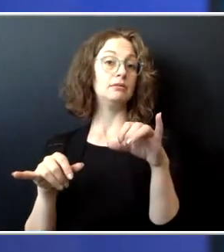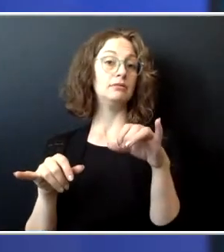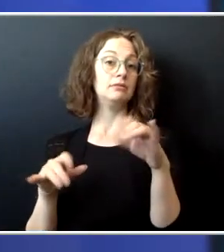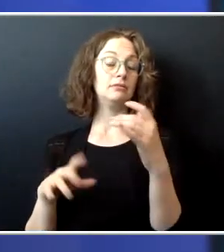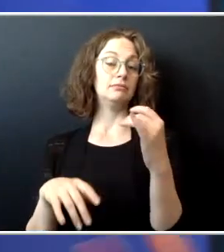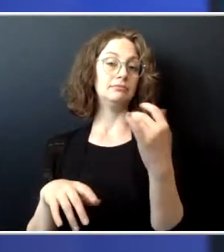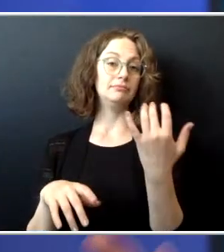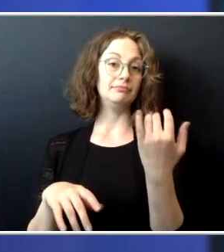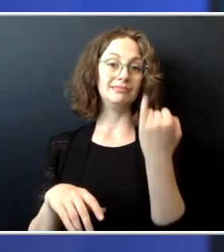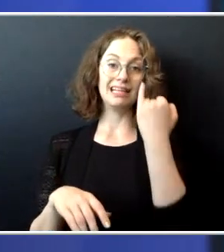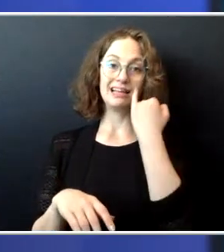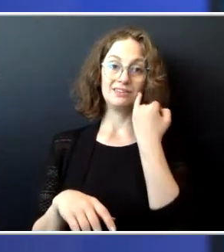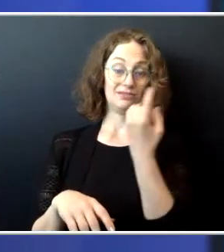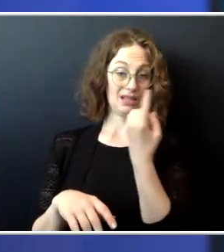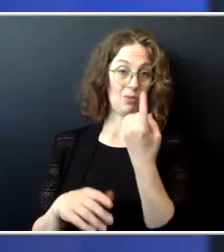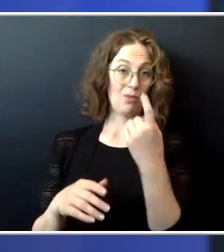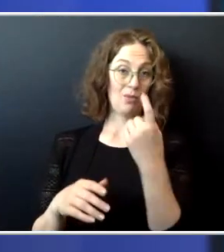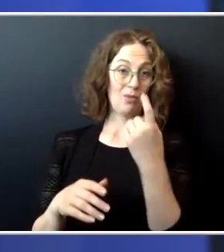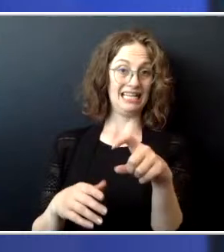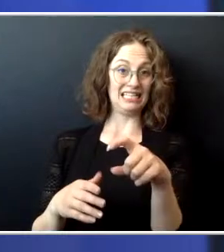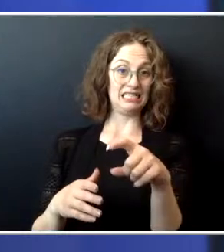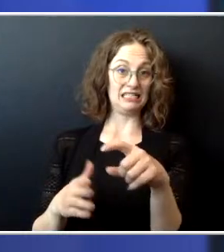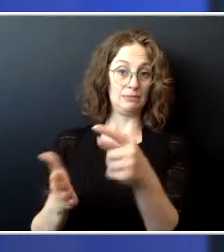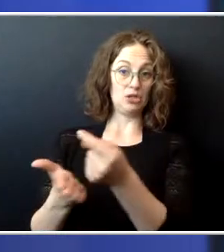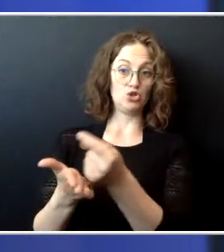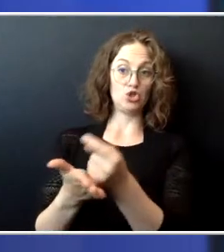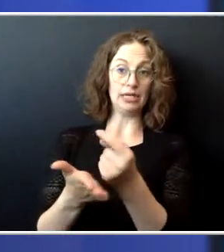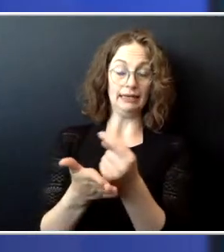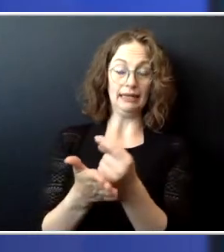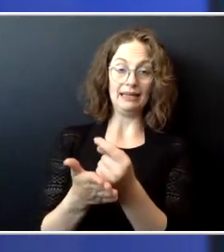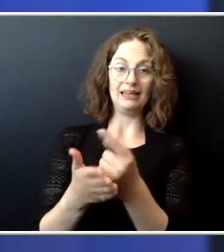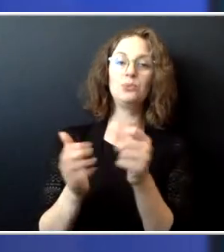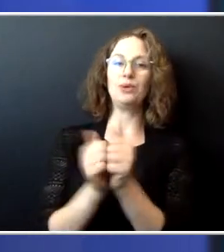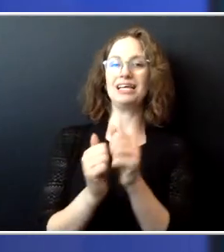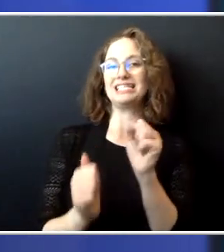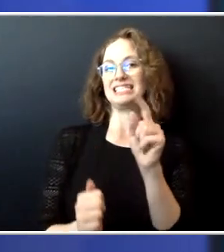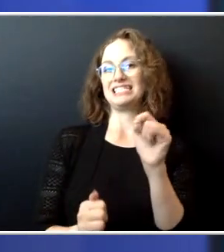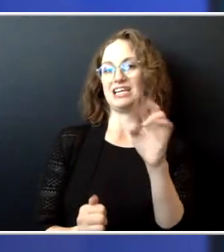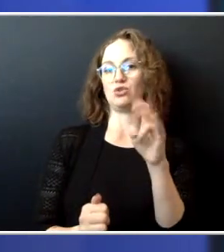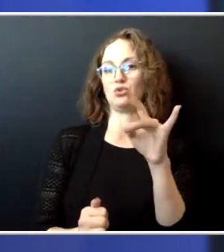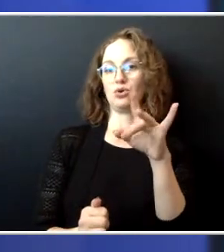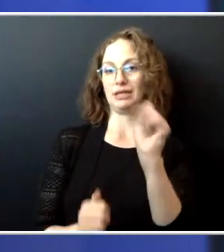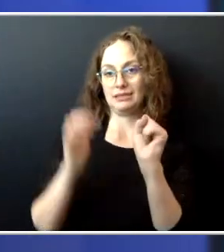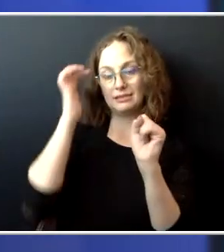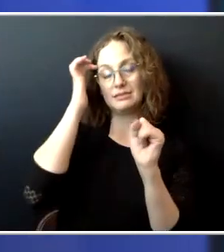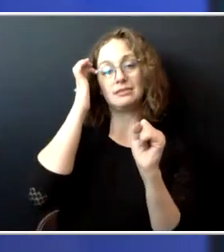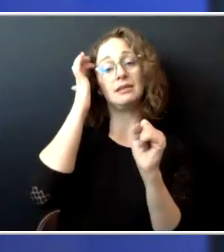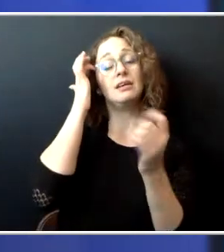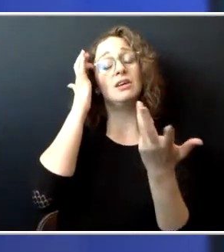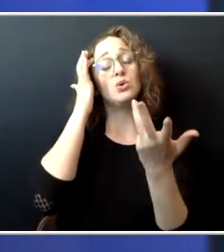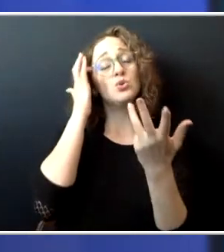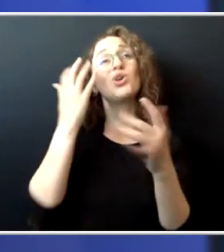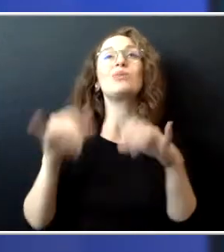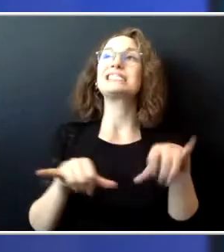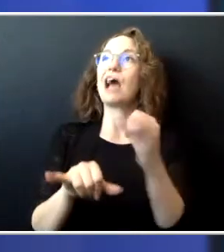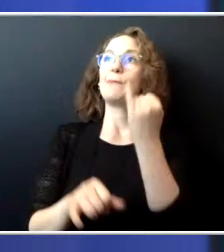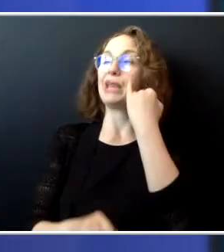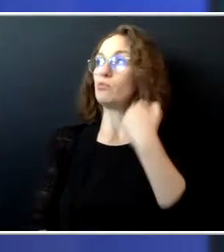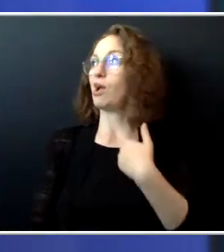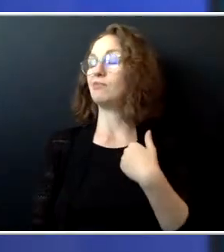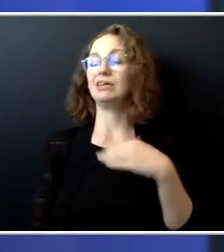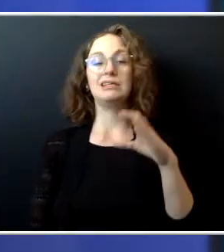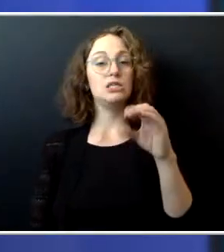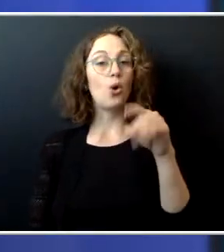for outside conditions. So not uncommon if you have COPD or if you have rheumatoid arthritis.